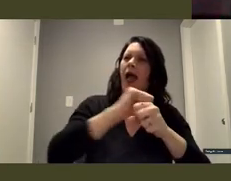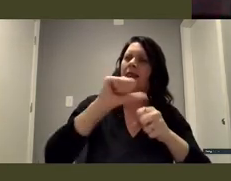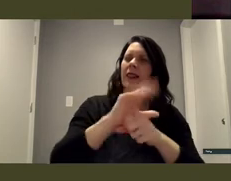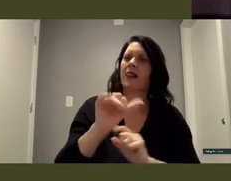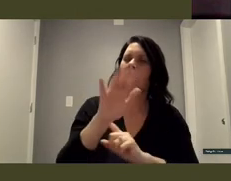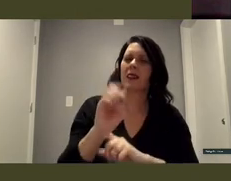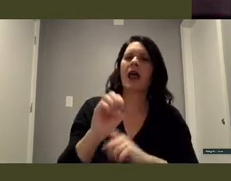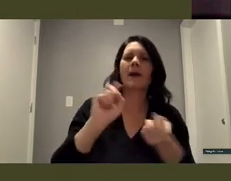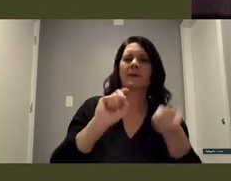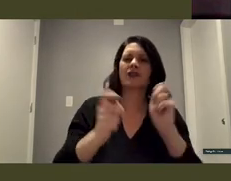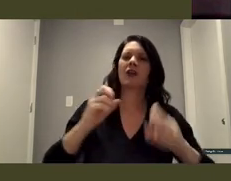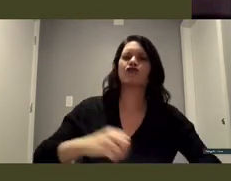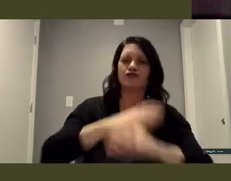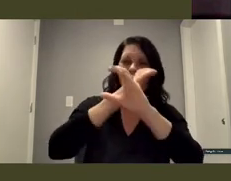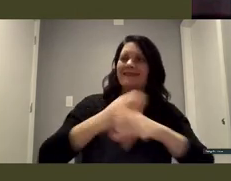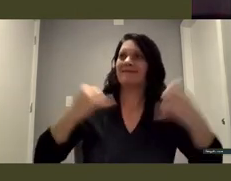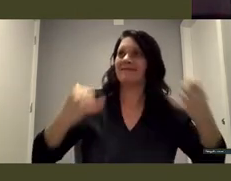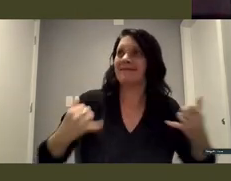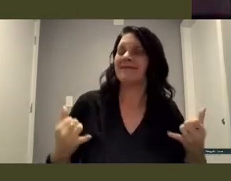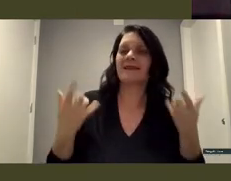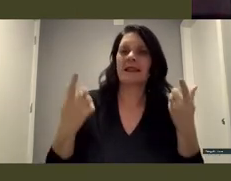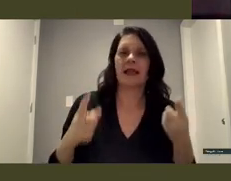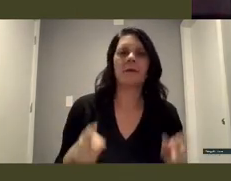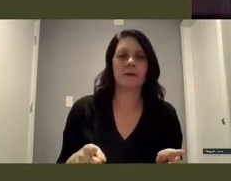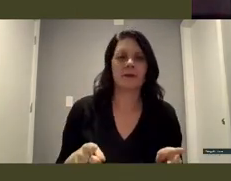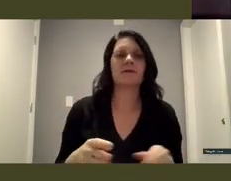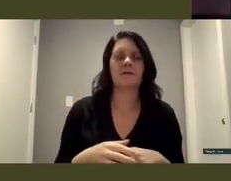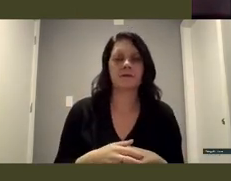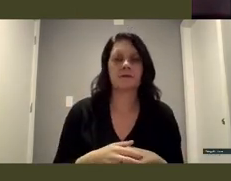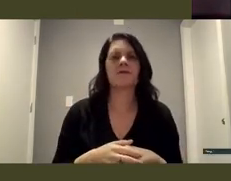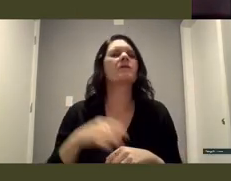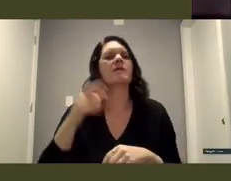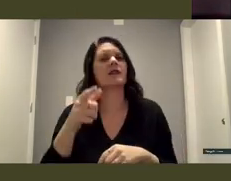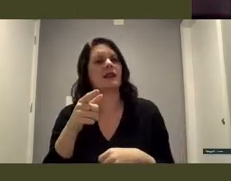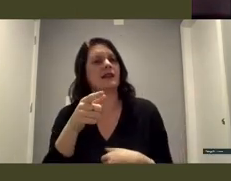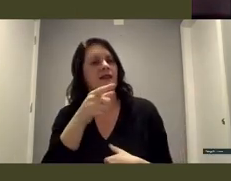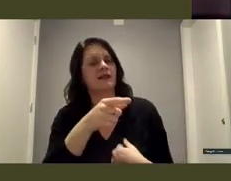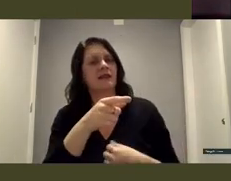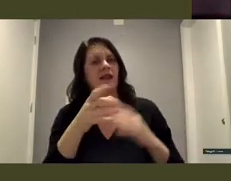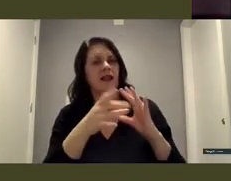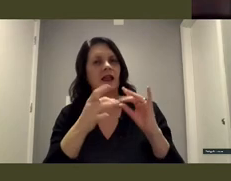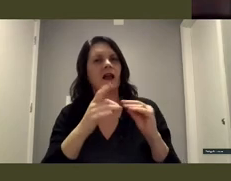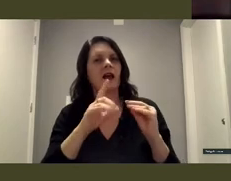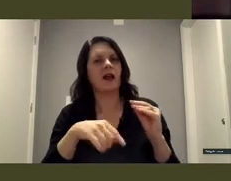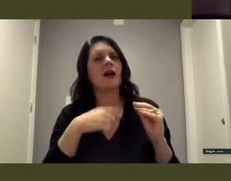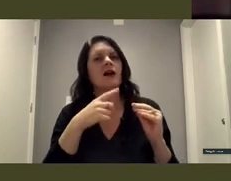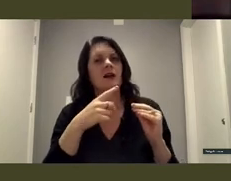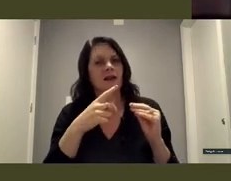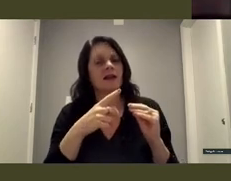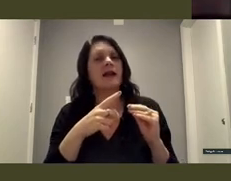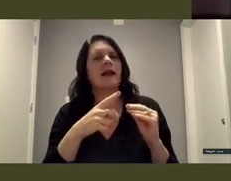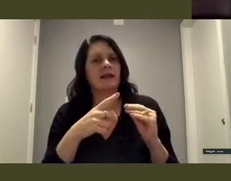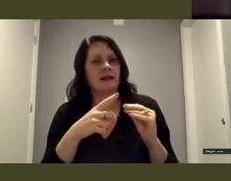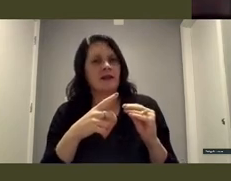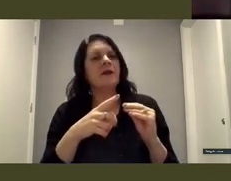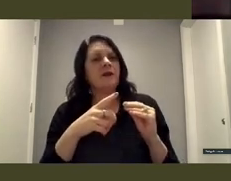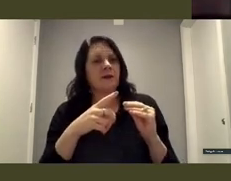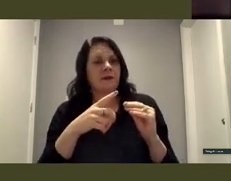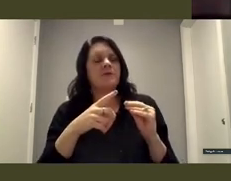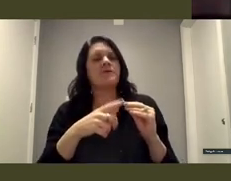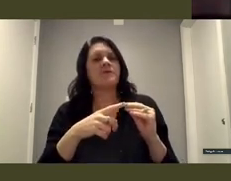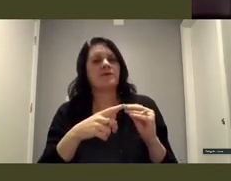the fact this is the first COP that the fossil fuel was mentioned, but it was rather turned down, but not